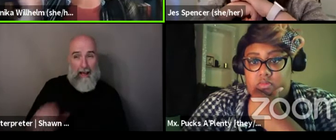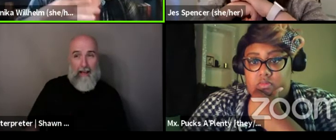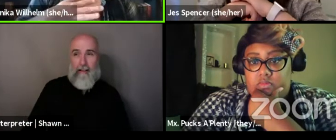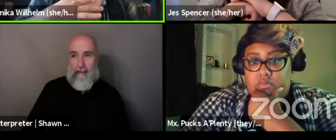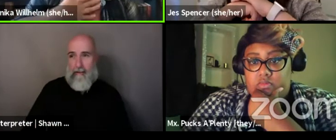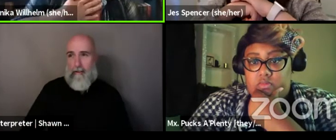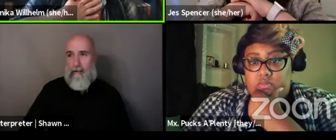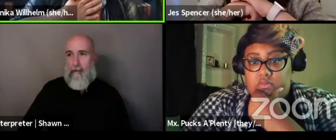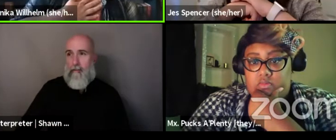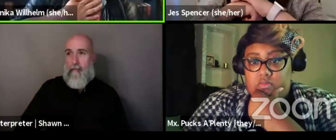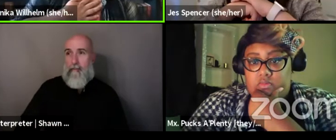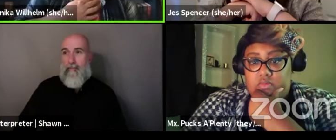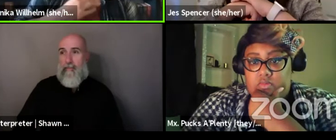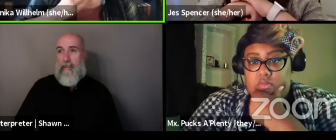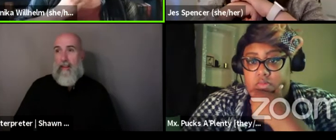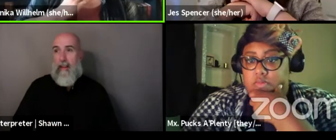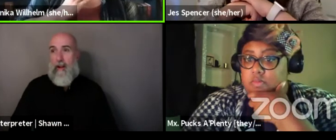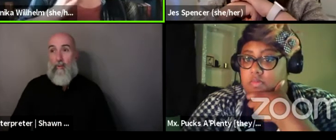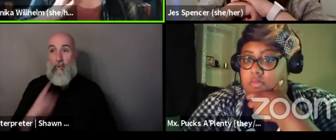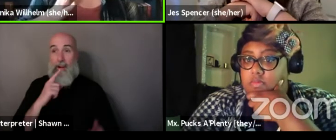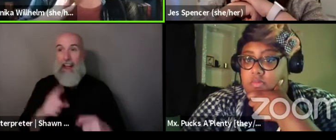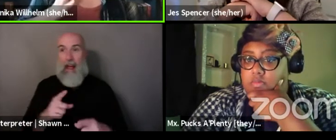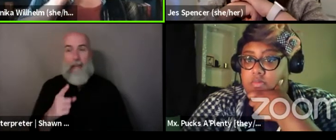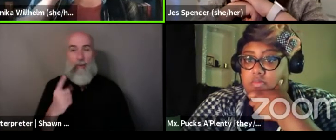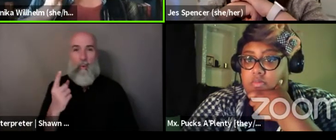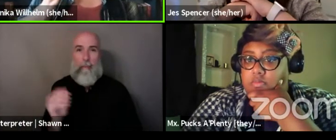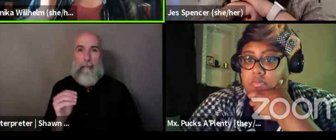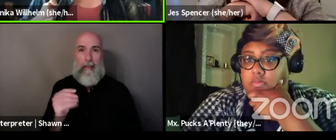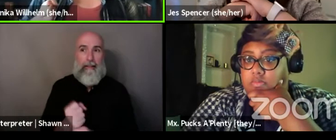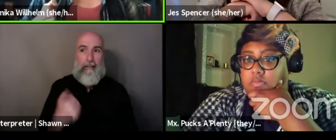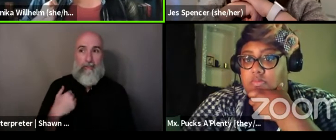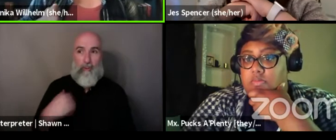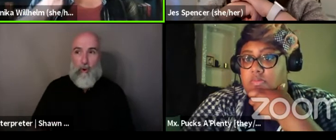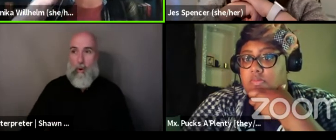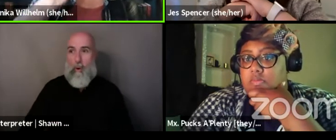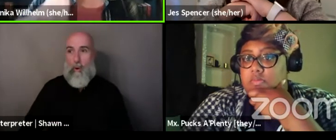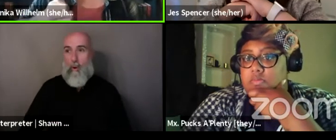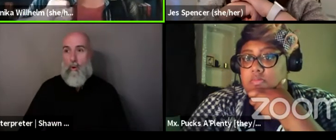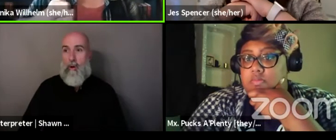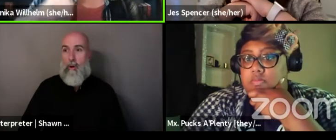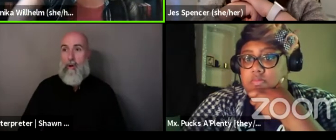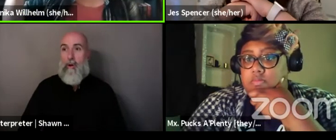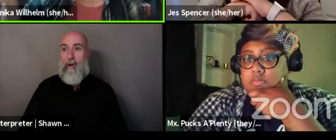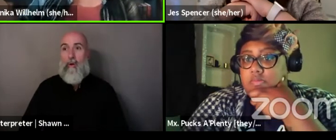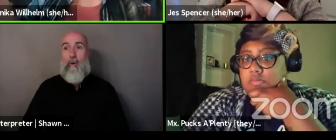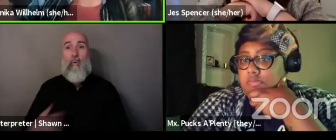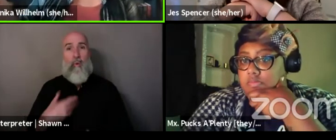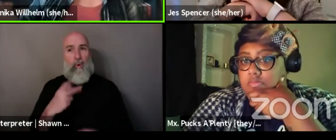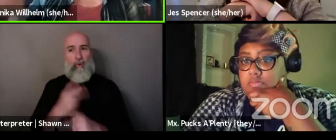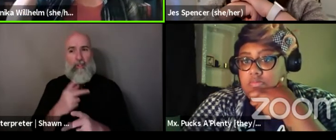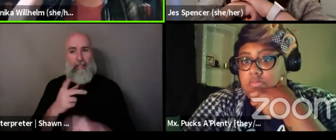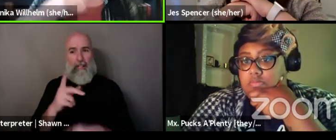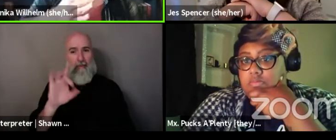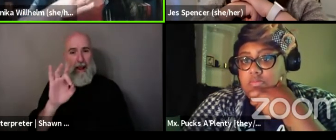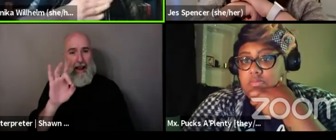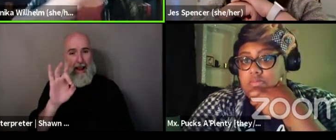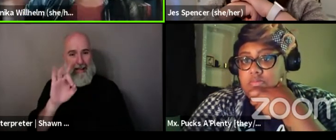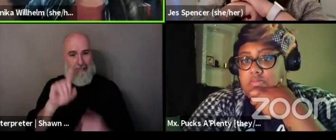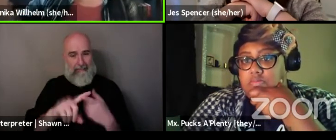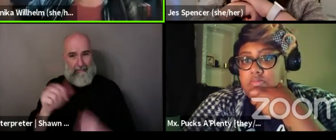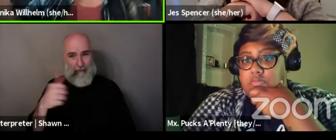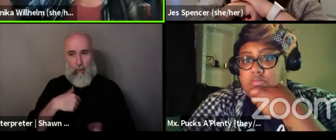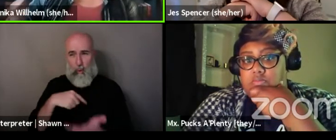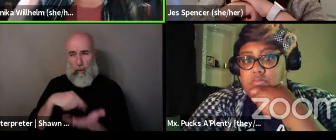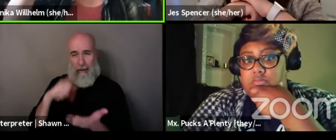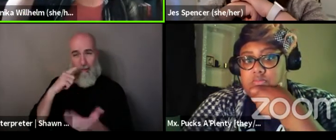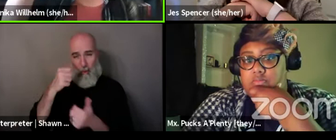happened a million years ago, but this was when they were like, okay, we want you to keep your schedule open from 8 a.m. to 10 p.m. We're gonna pay you for every